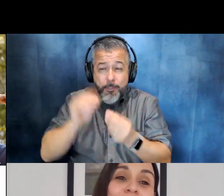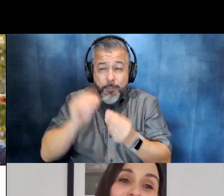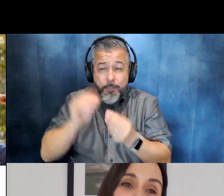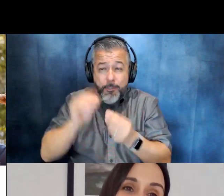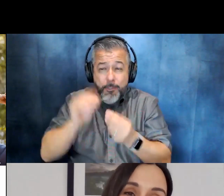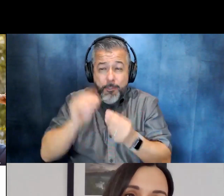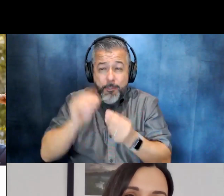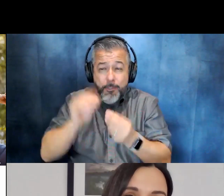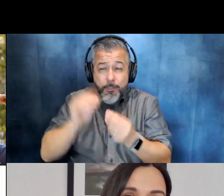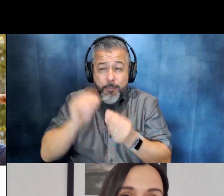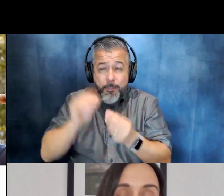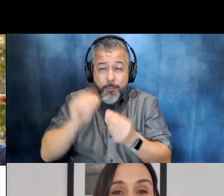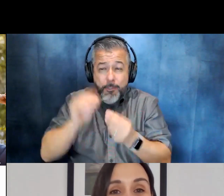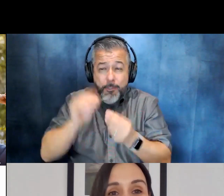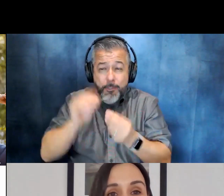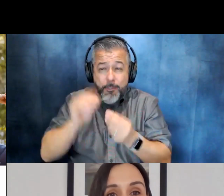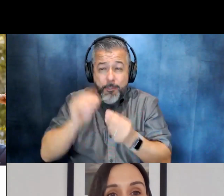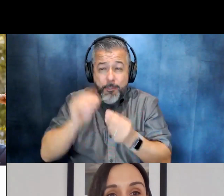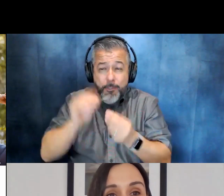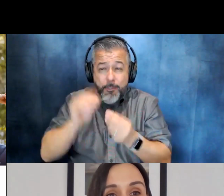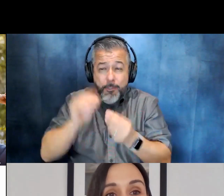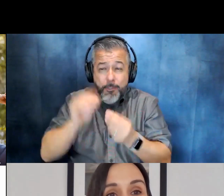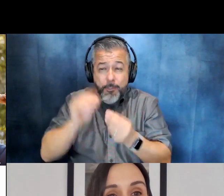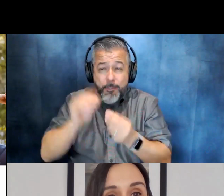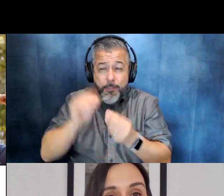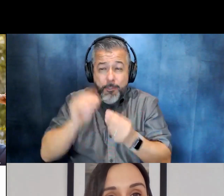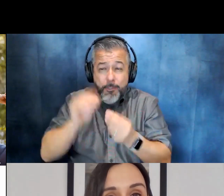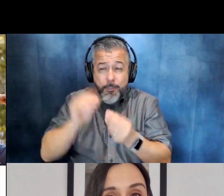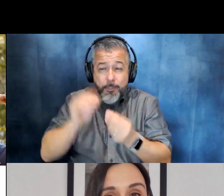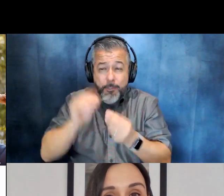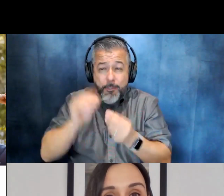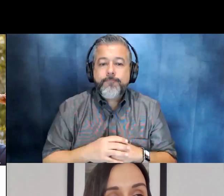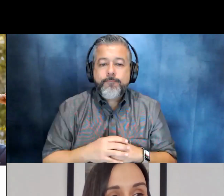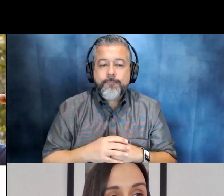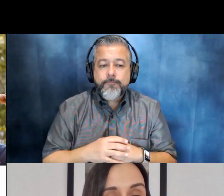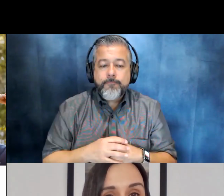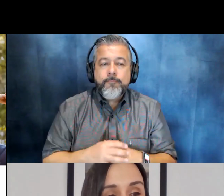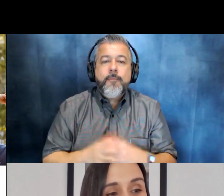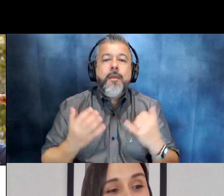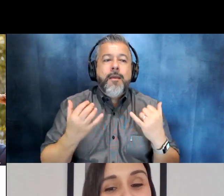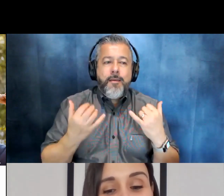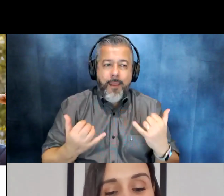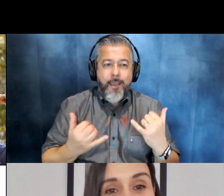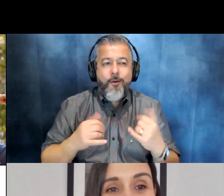So this is when we reminisce about all of the pre-COVID activities that we used to enjoy.